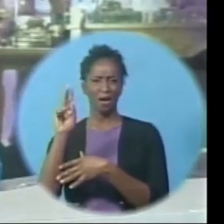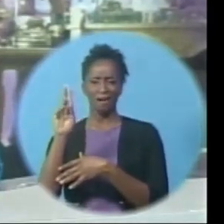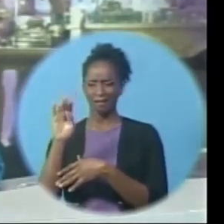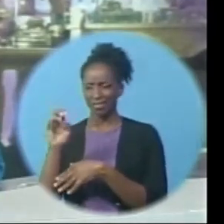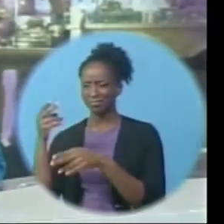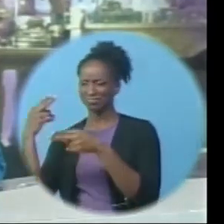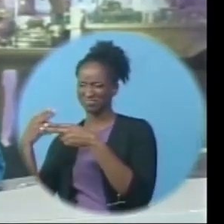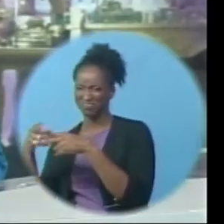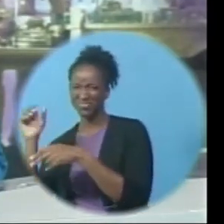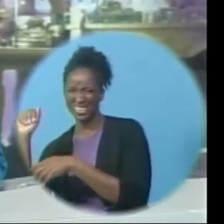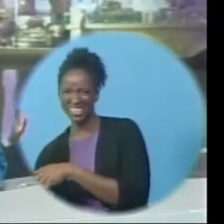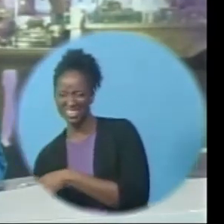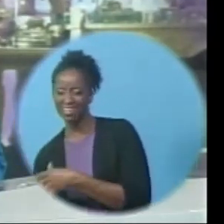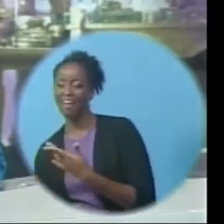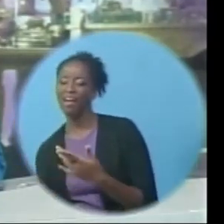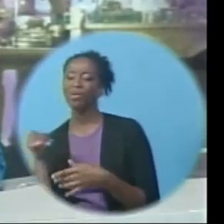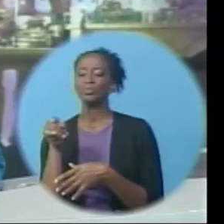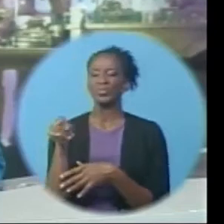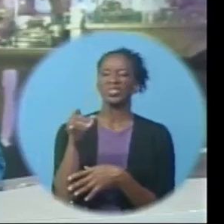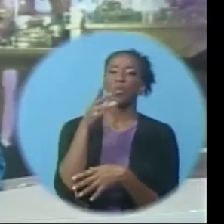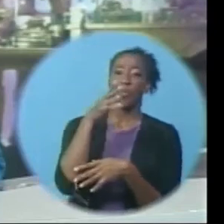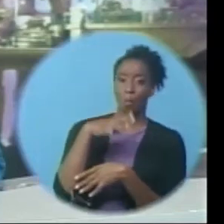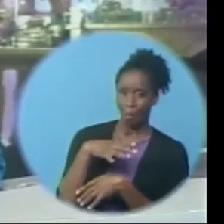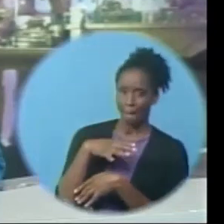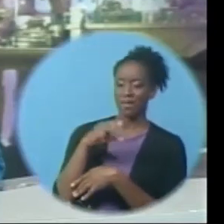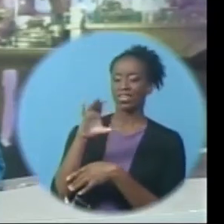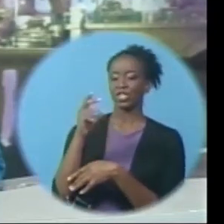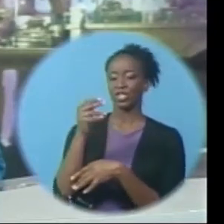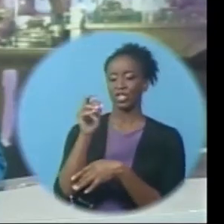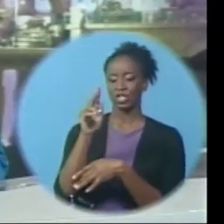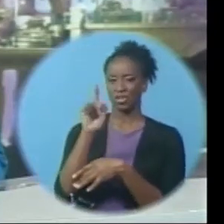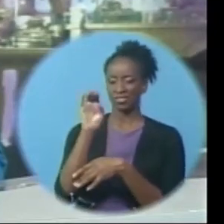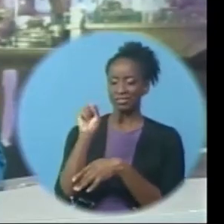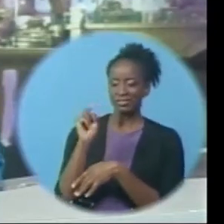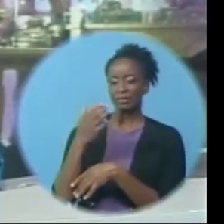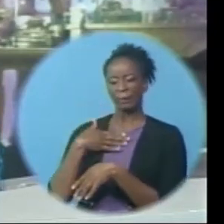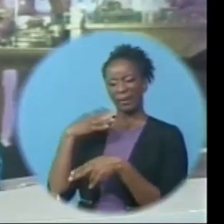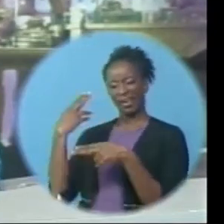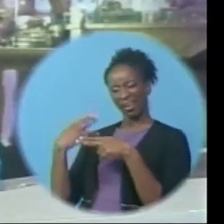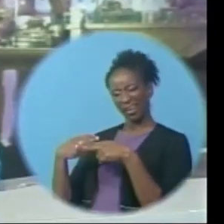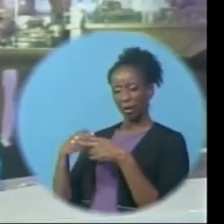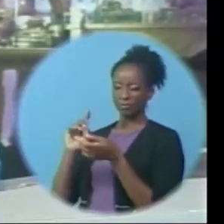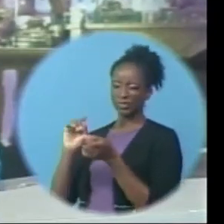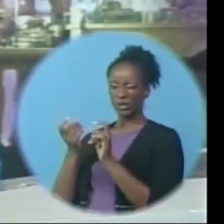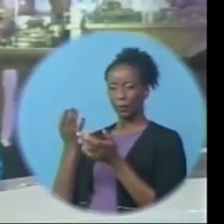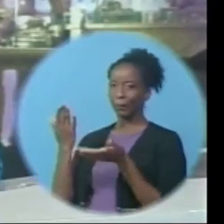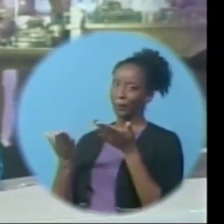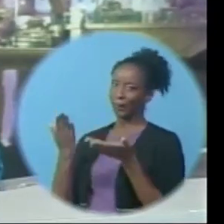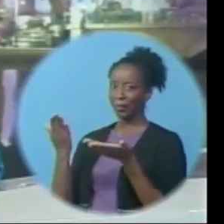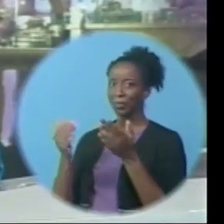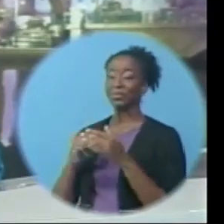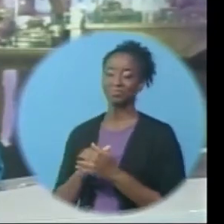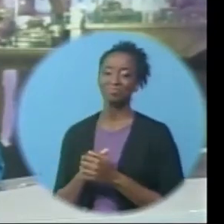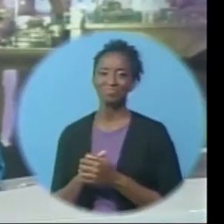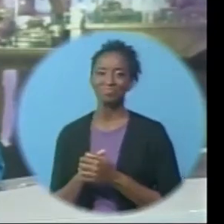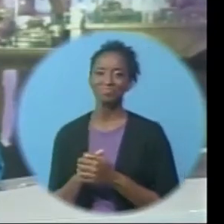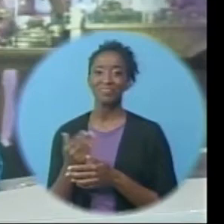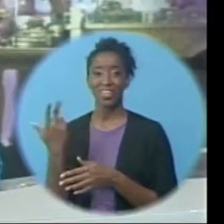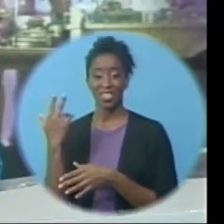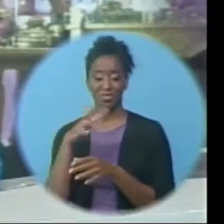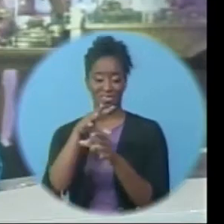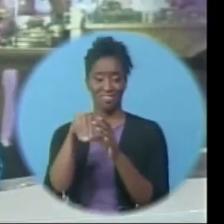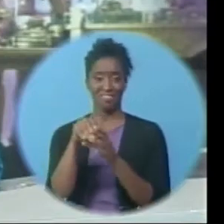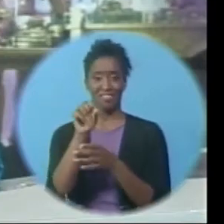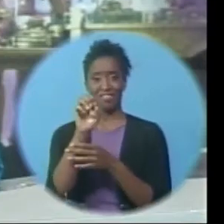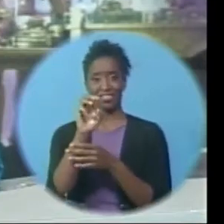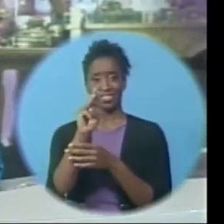stage name. Ms. Charles says she is considering a name change. Well, 3 semi-finalists are coming from the home tent of